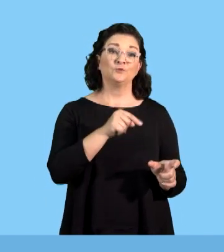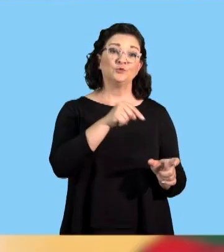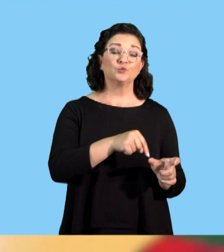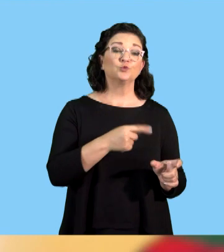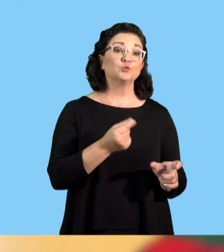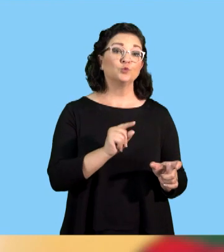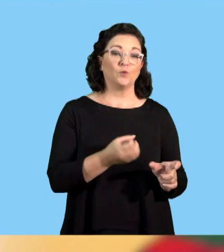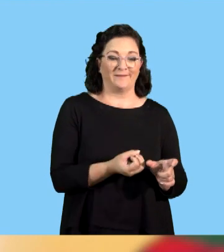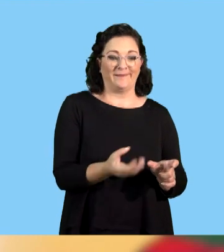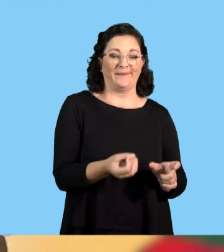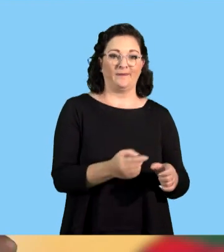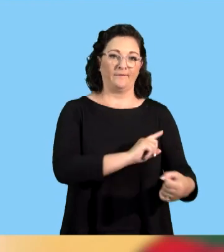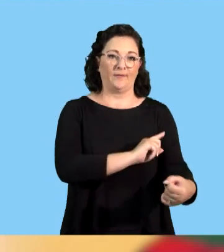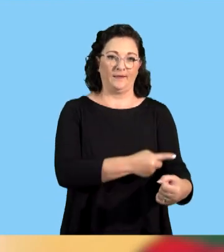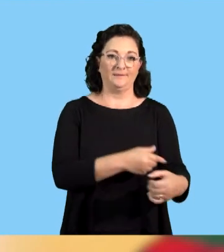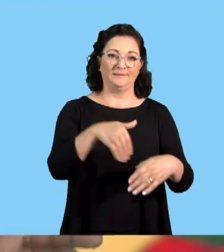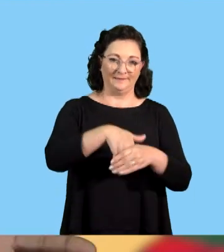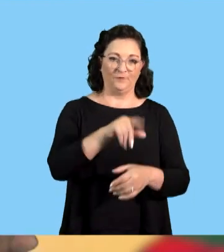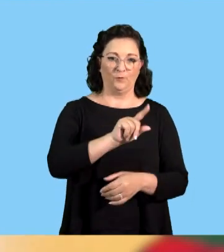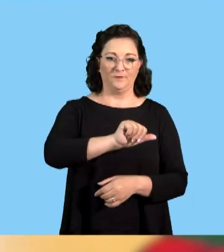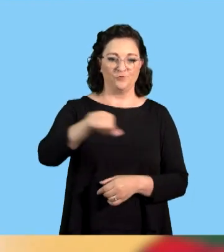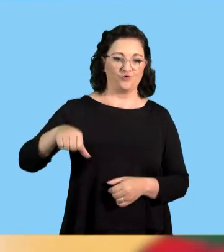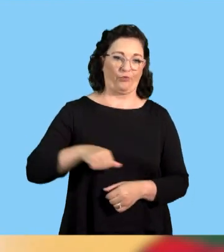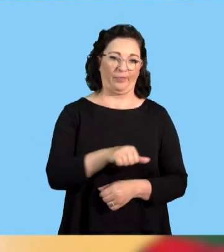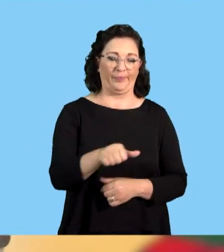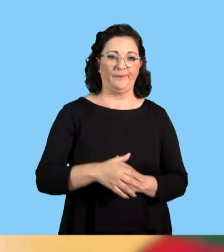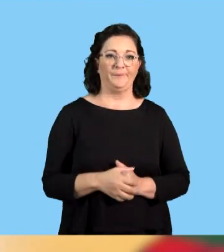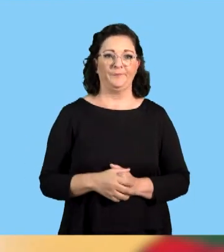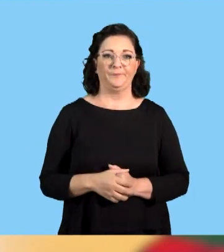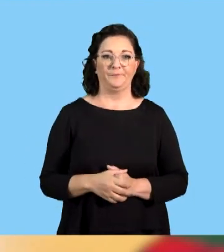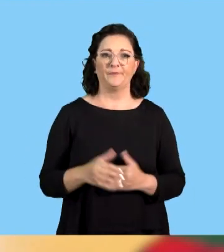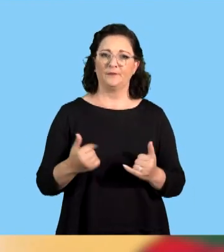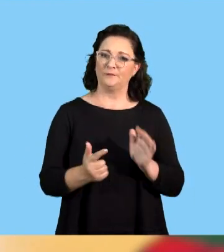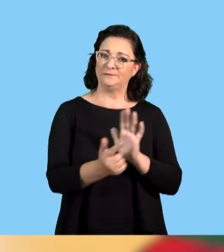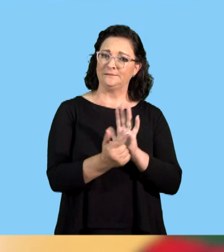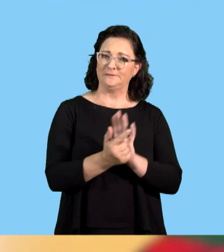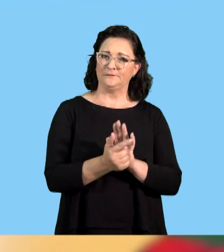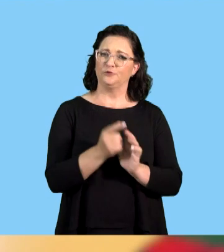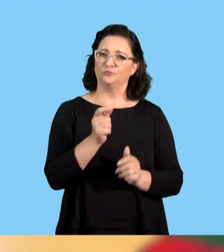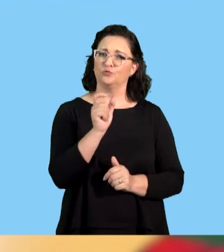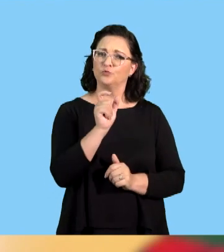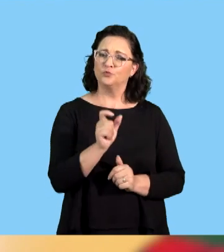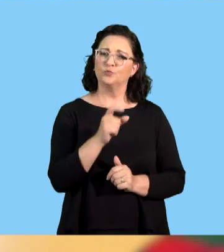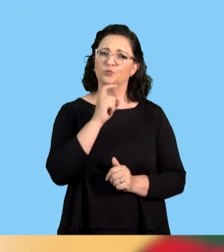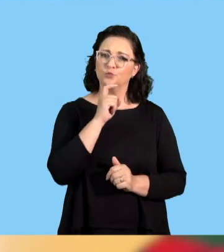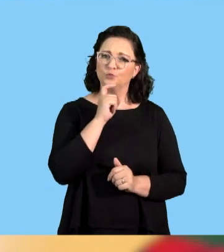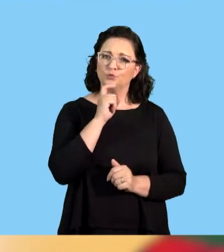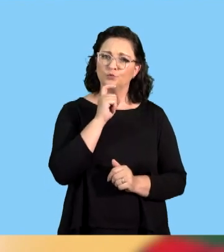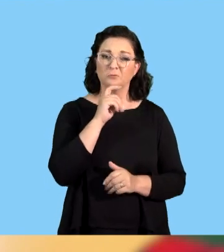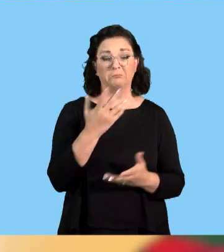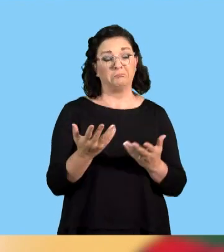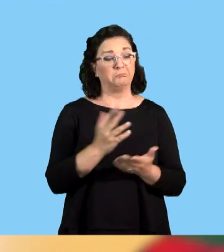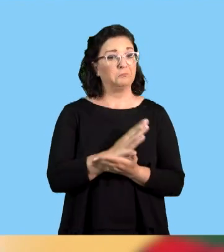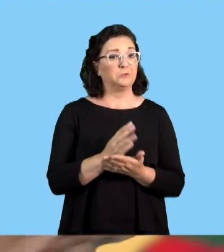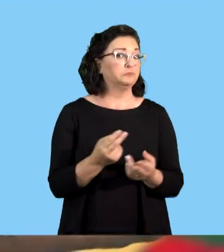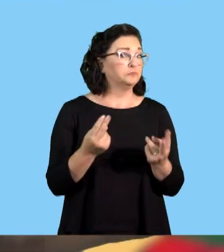function is to supply energy into the electric circuit. So throughout this lesson, there are certain words that you're going to be using. Some might